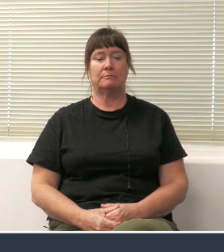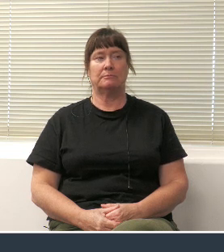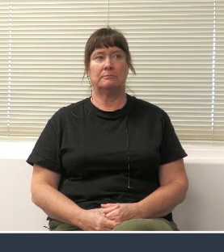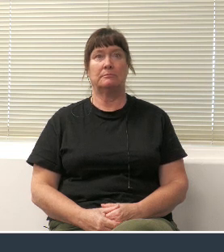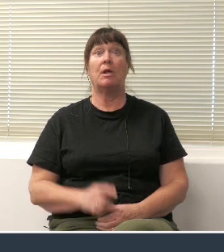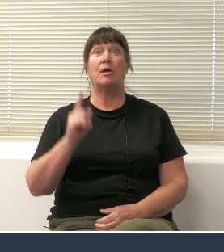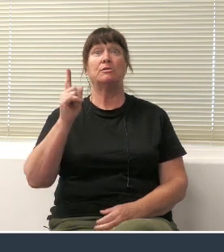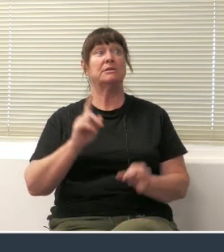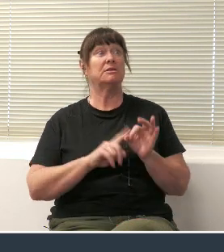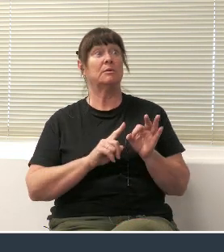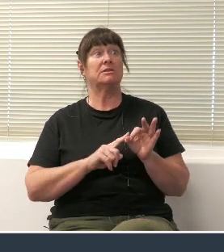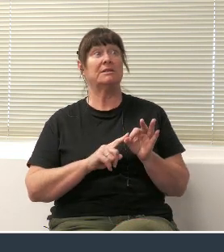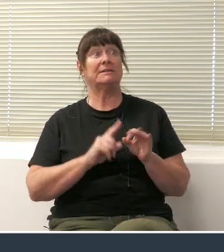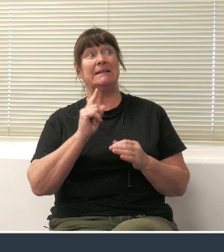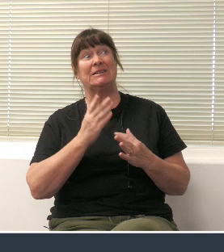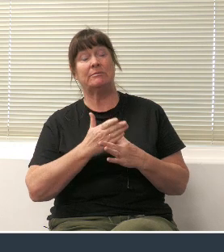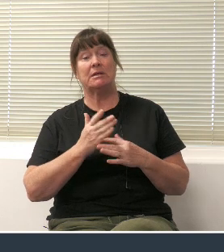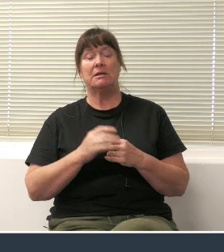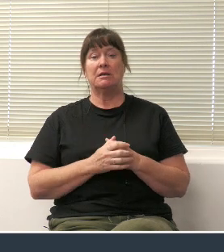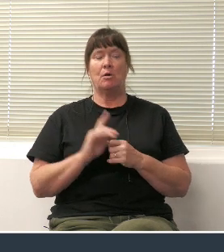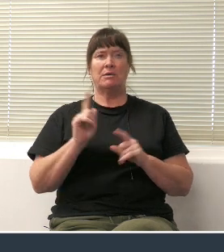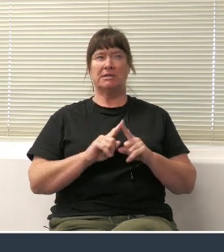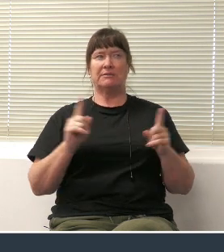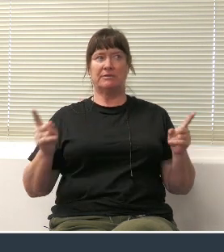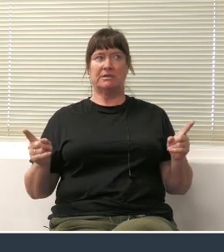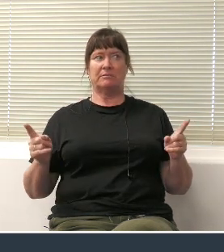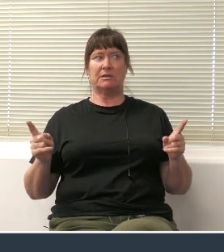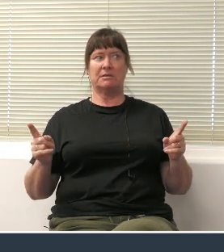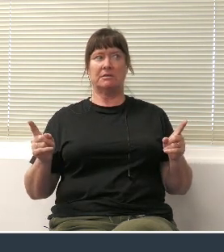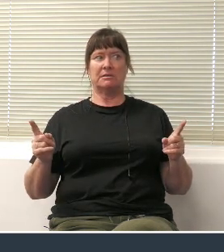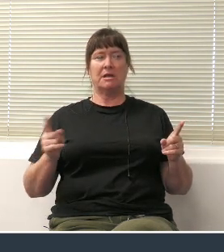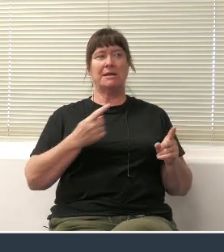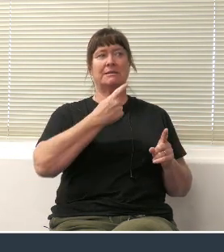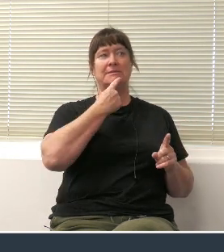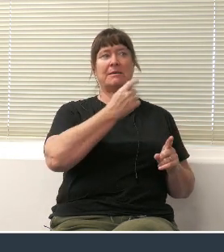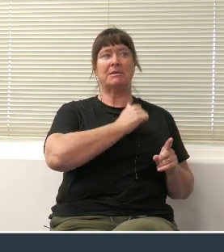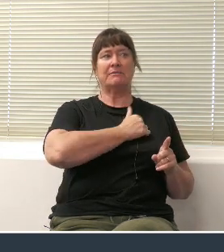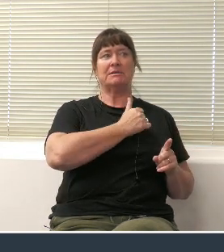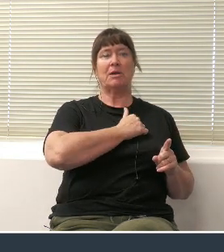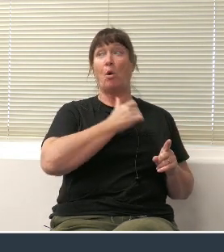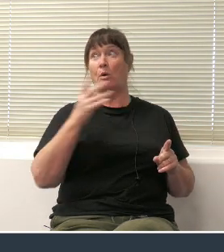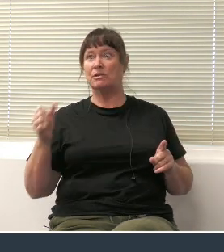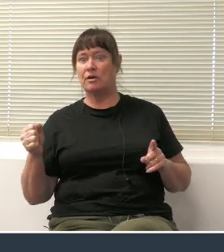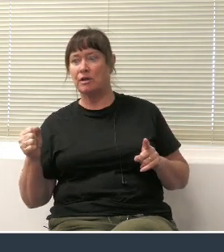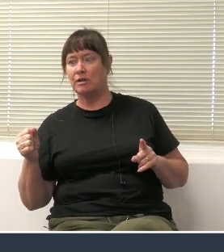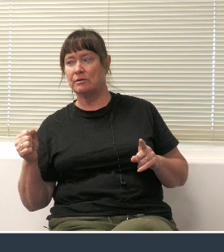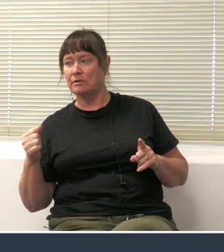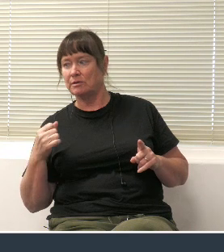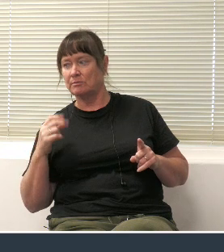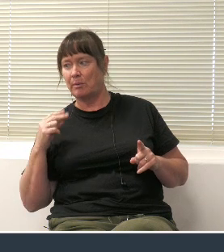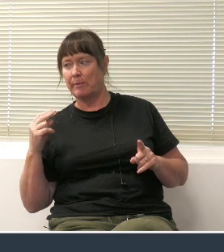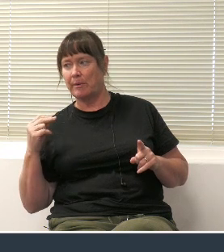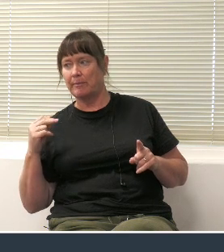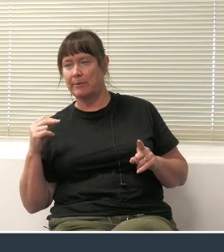Madam Mayor, just a question, if I may, Button. Yep. What would be the difference between the statement of expectations and... Sorry, one moment, including sorry.